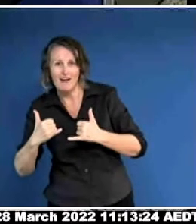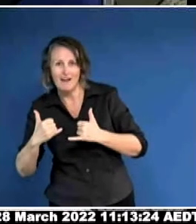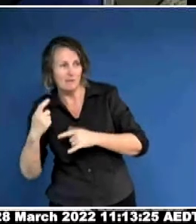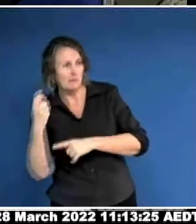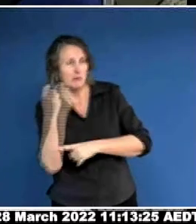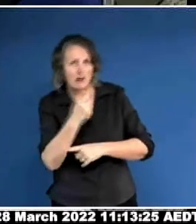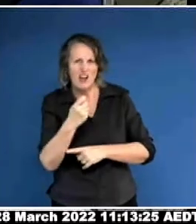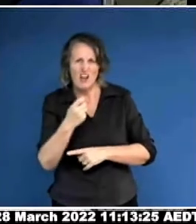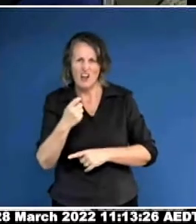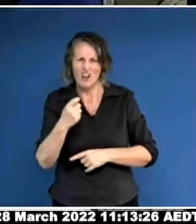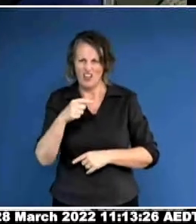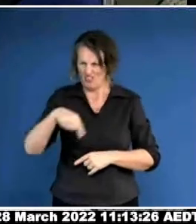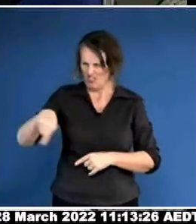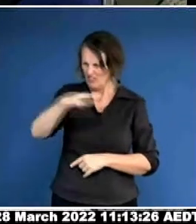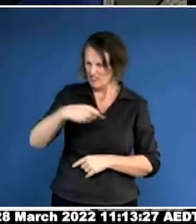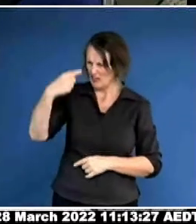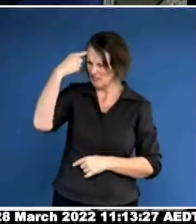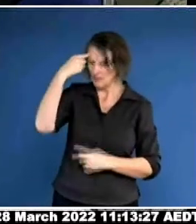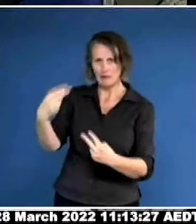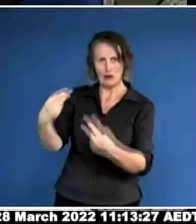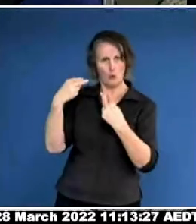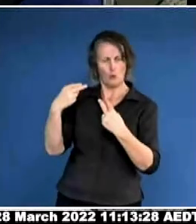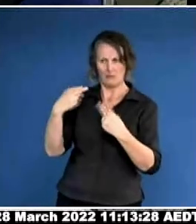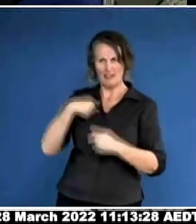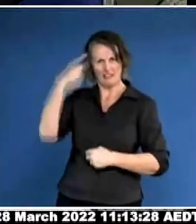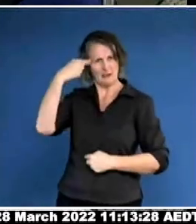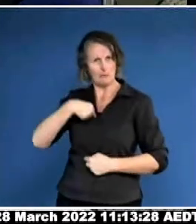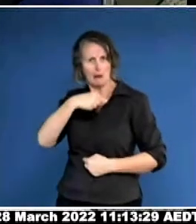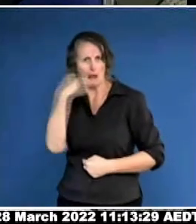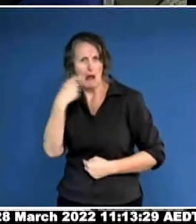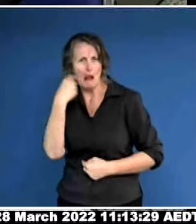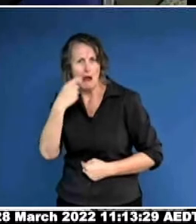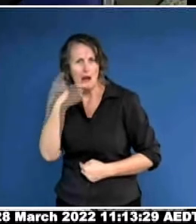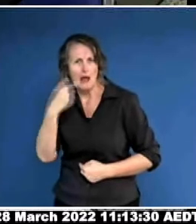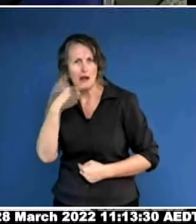telling lies. They believed him because he's not disabled.